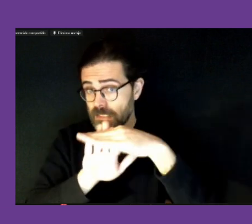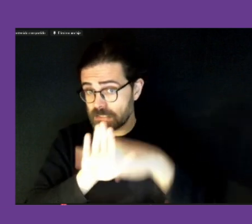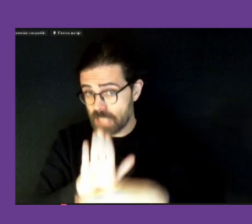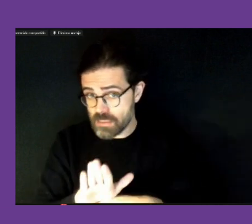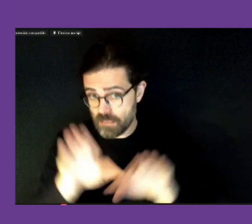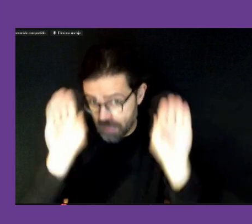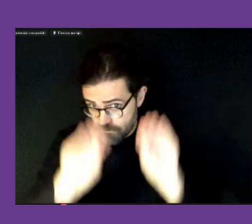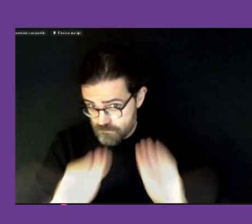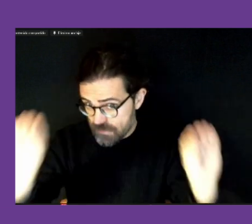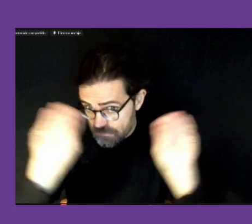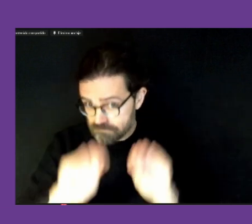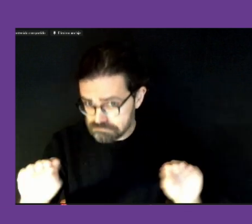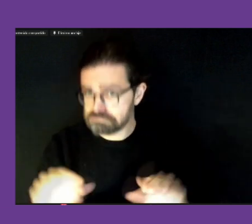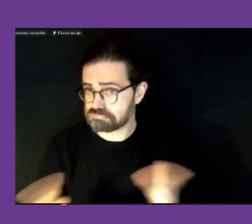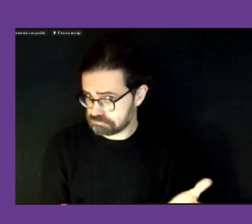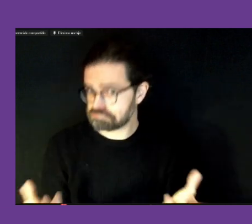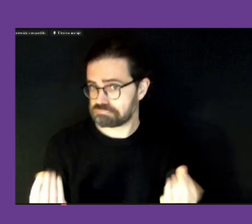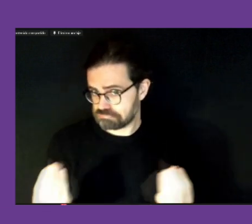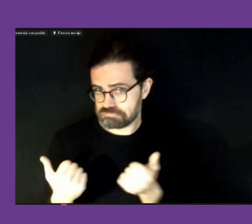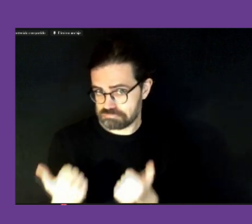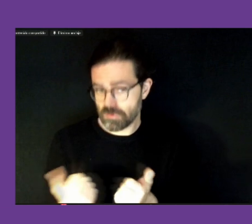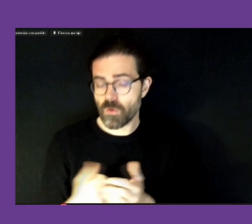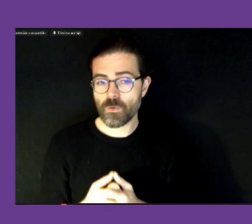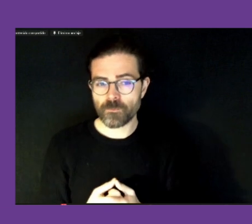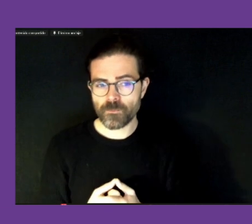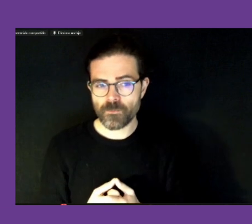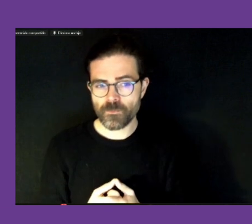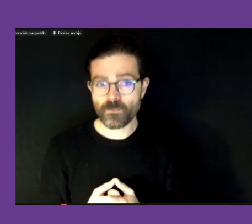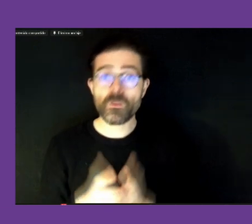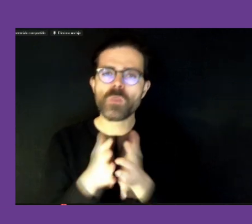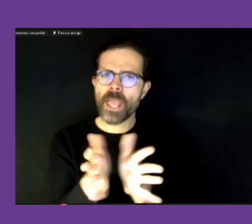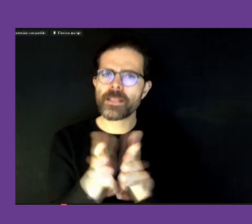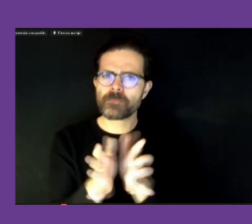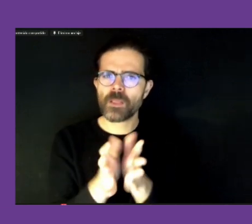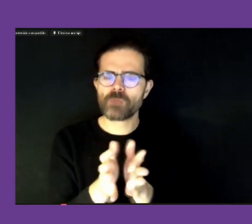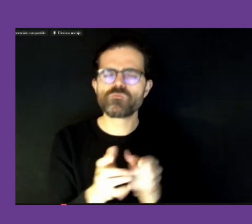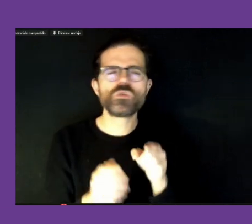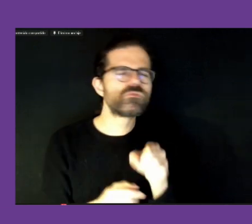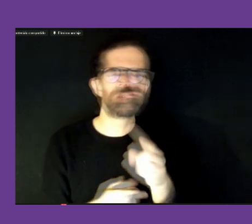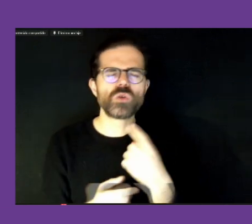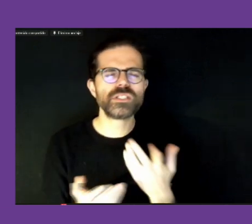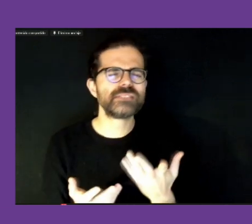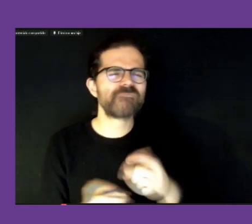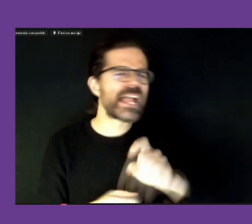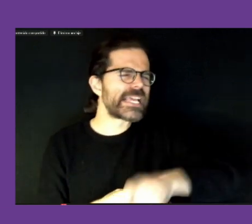always has a rationale before any of the requirements, explaining why you need to consider it. So let